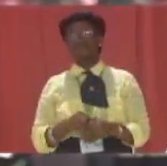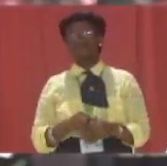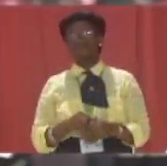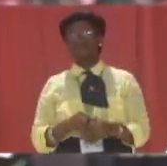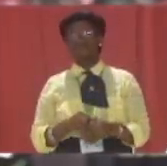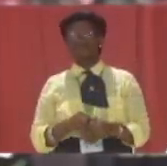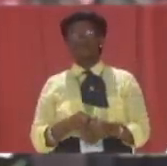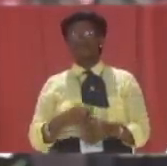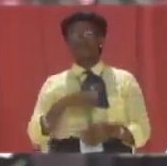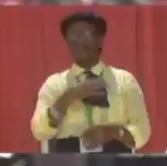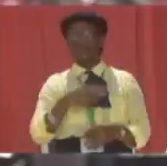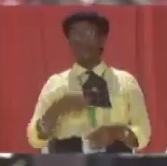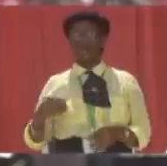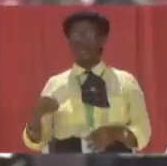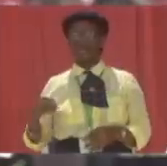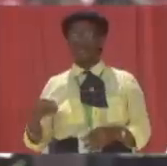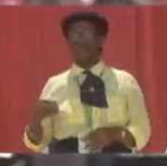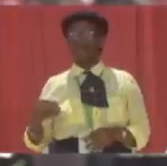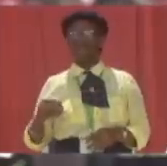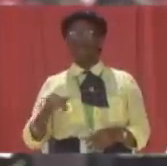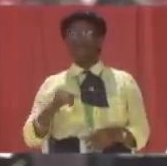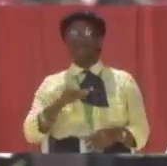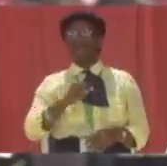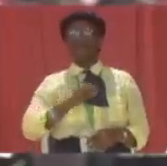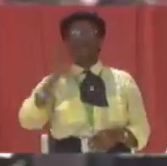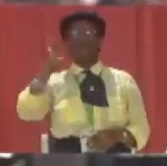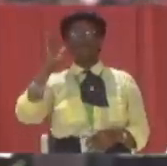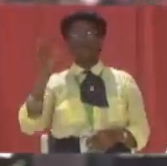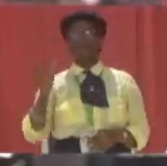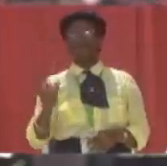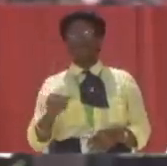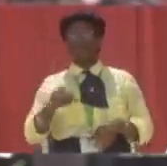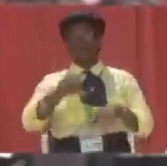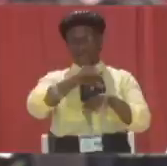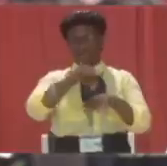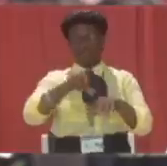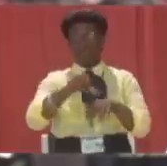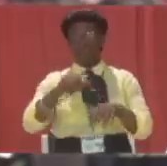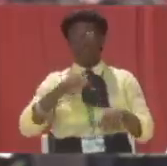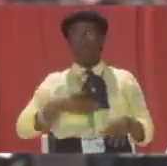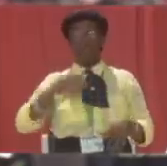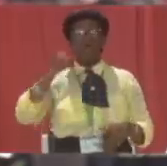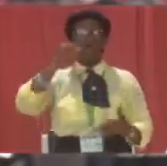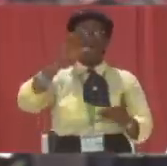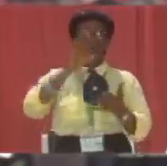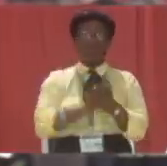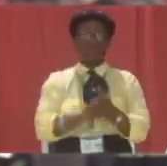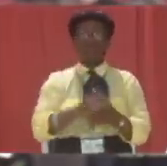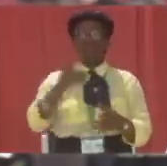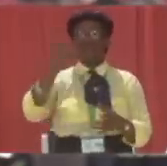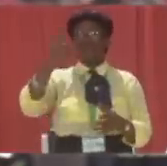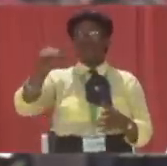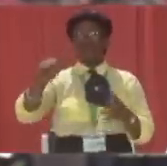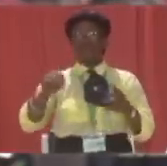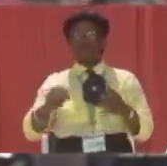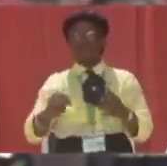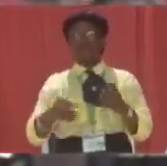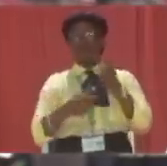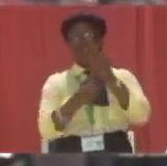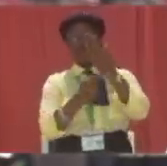choir and so on. The oil had been prayed over,